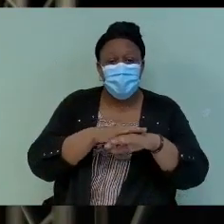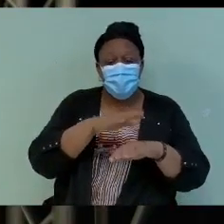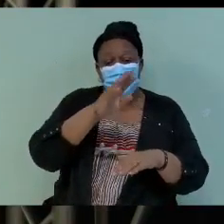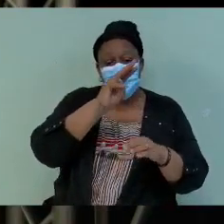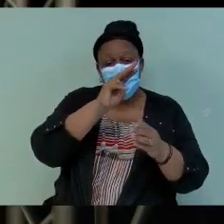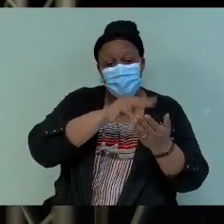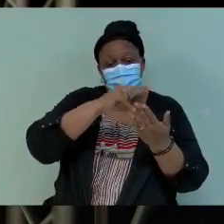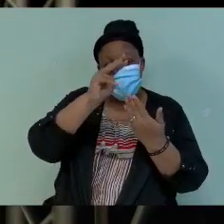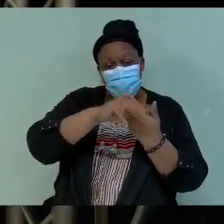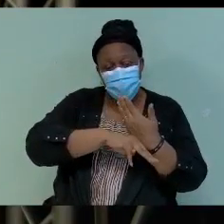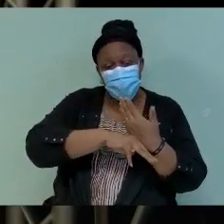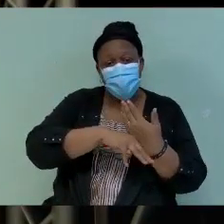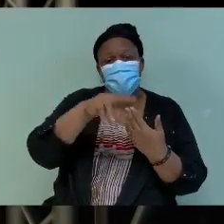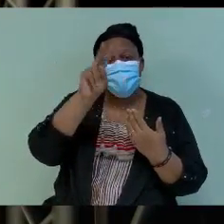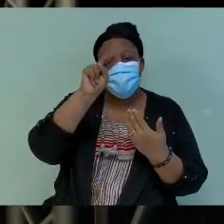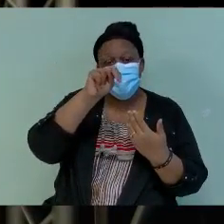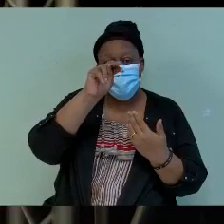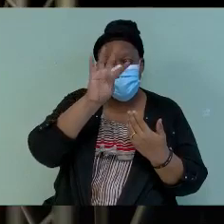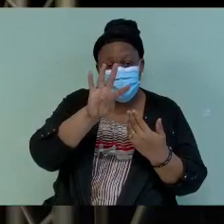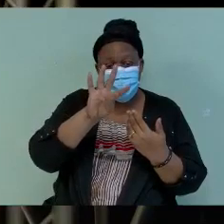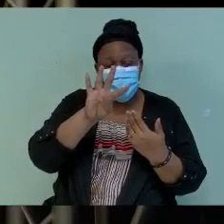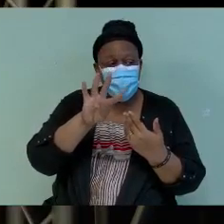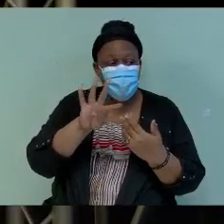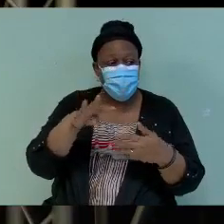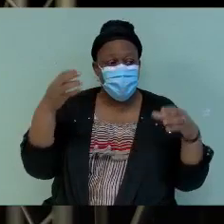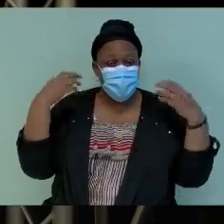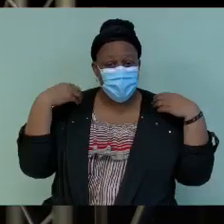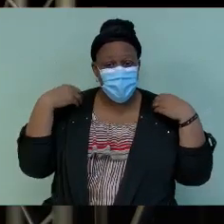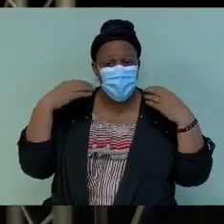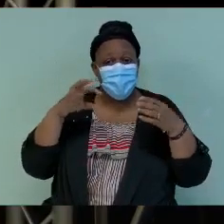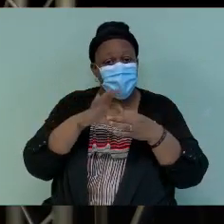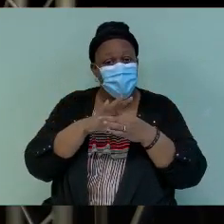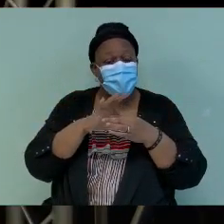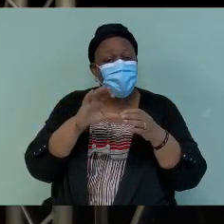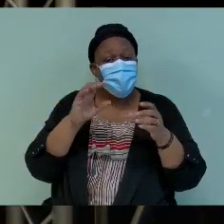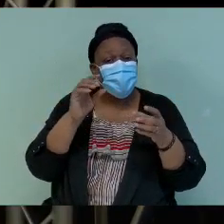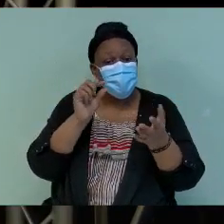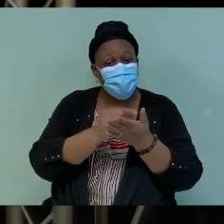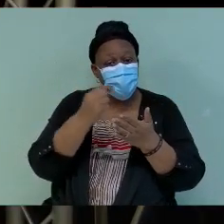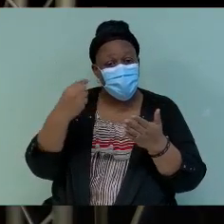on March the 24th, the general manager met with all